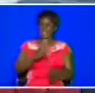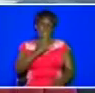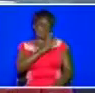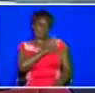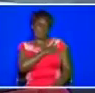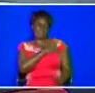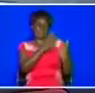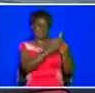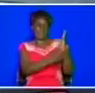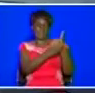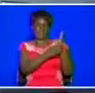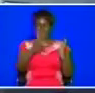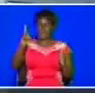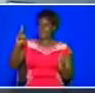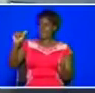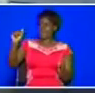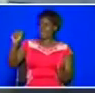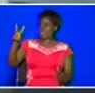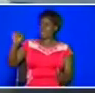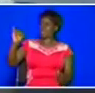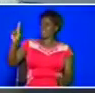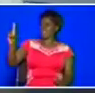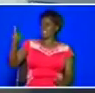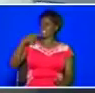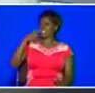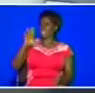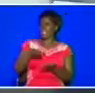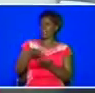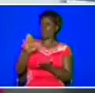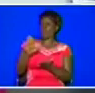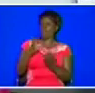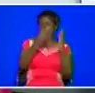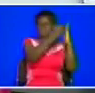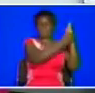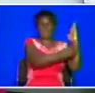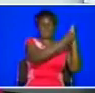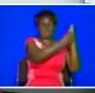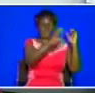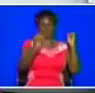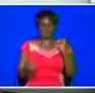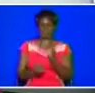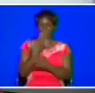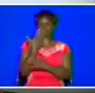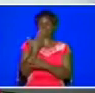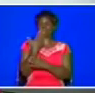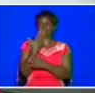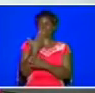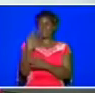manifesto, we've got David Ndii. He's here with us. We'll be talking more about that manifesto that was launched